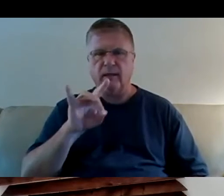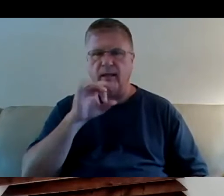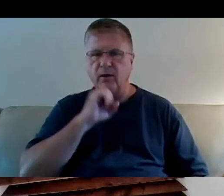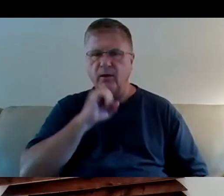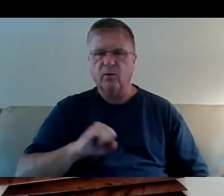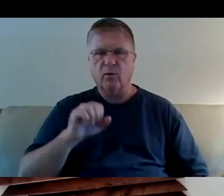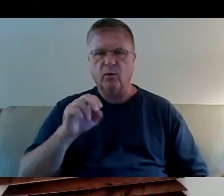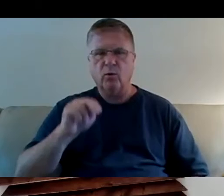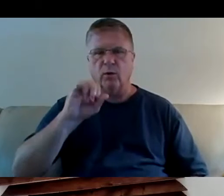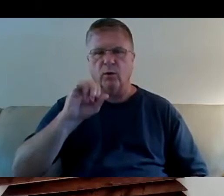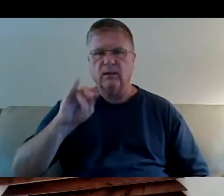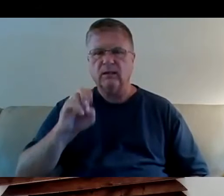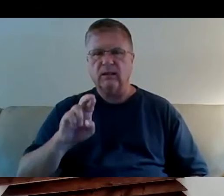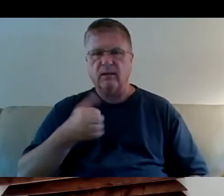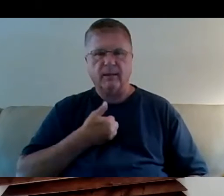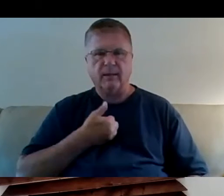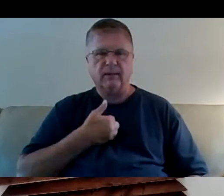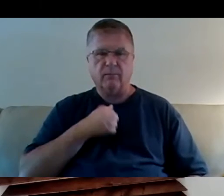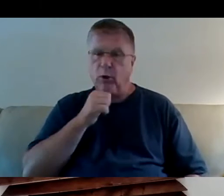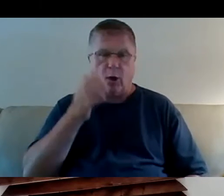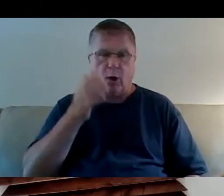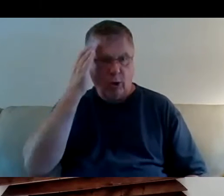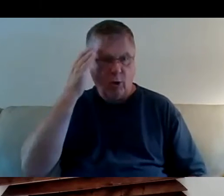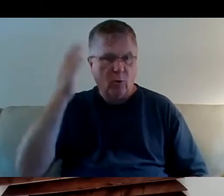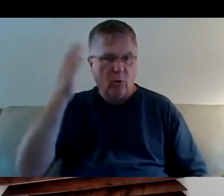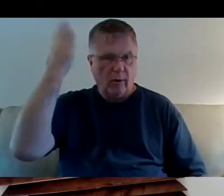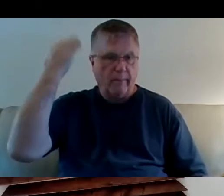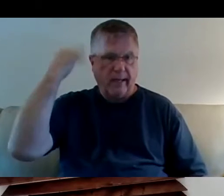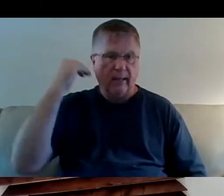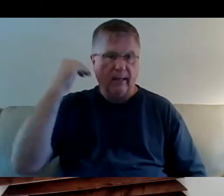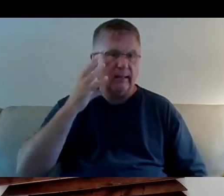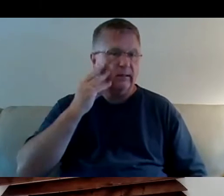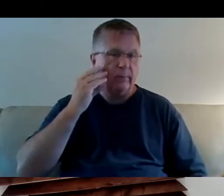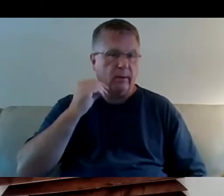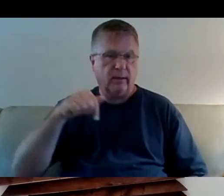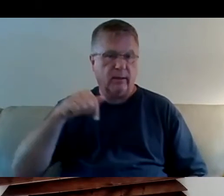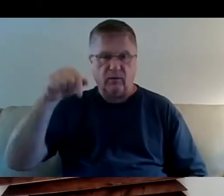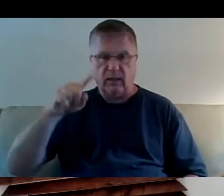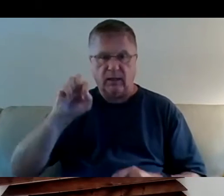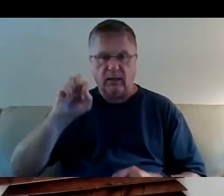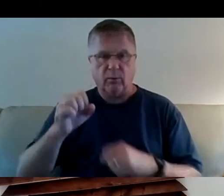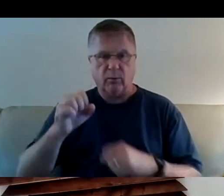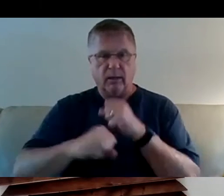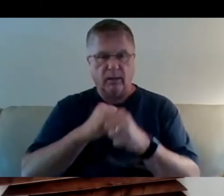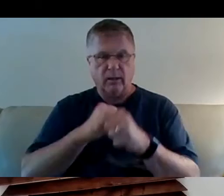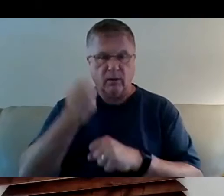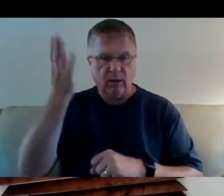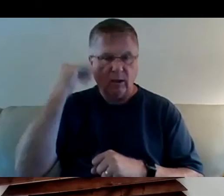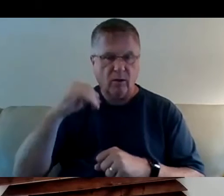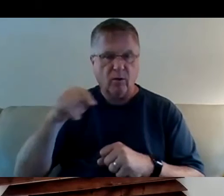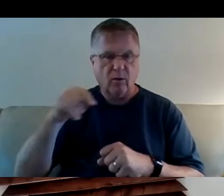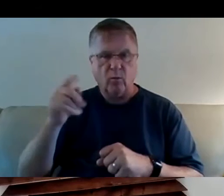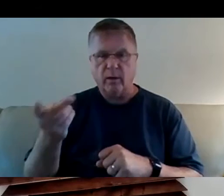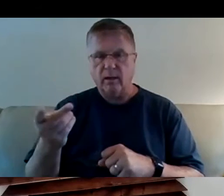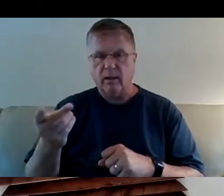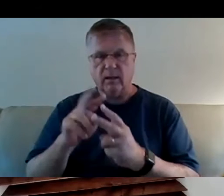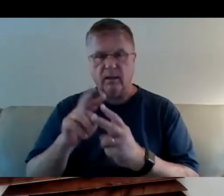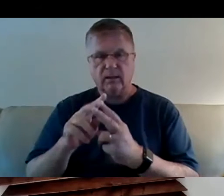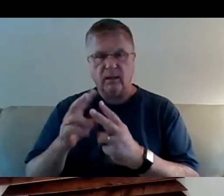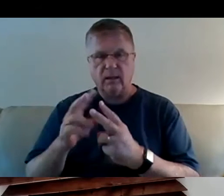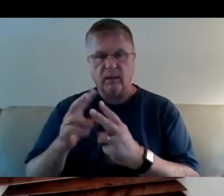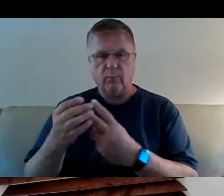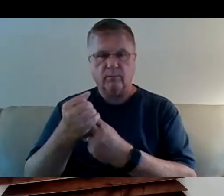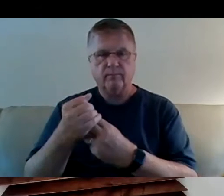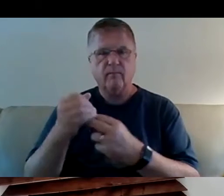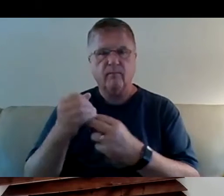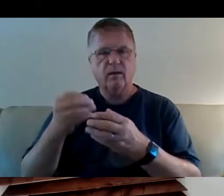not know the past experience that was in this park years ago when this couple had spent a